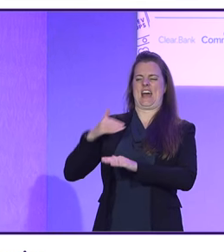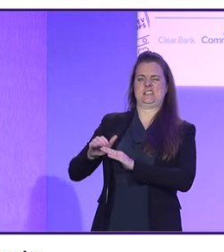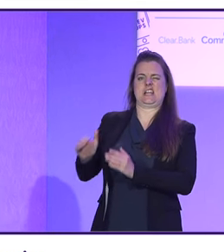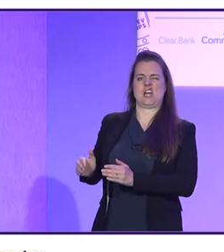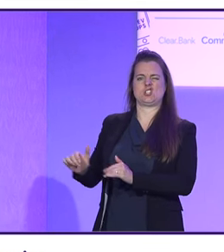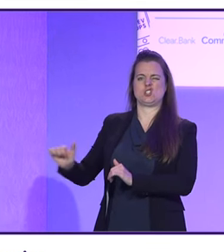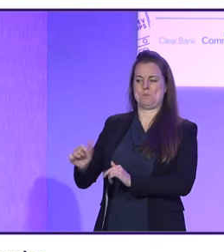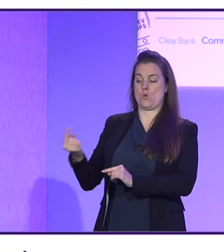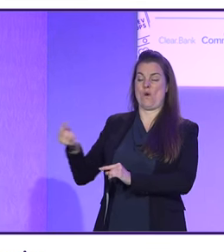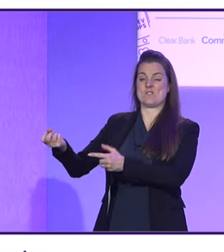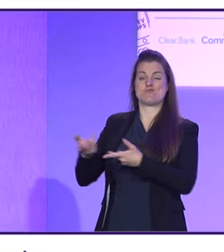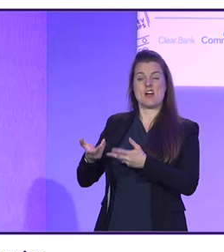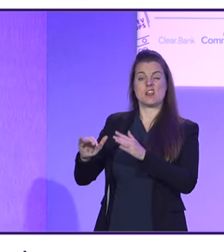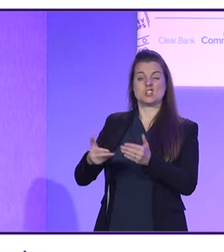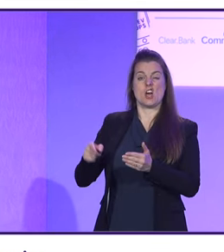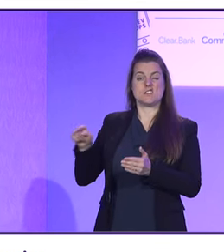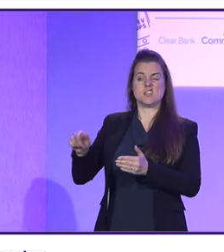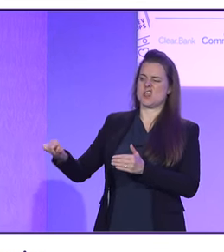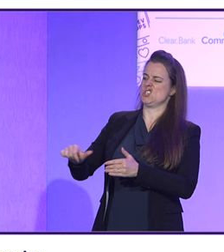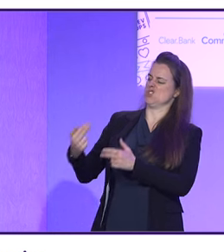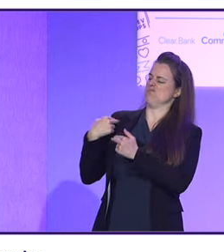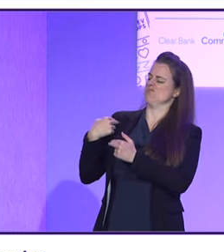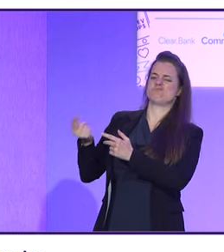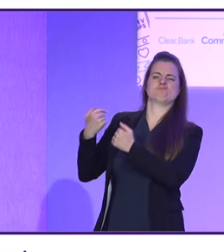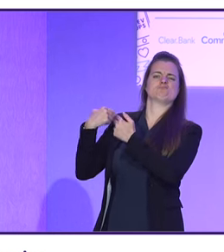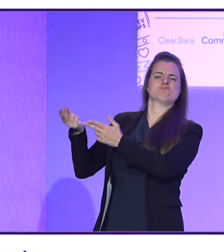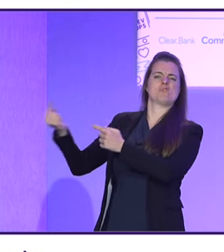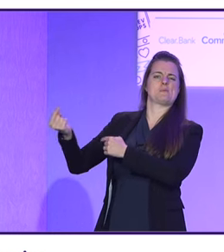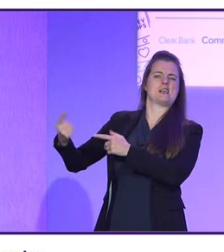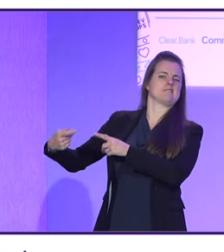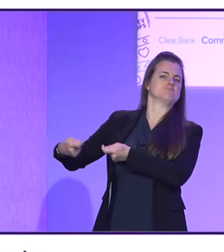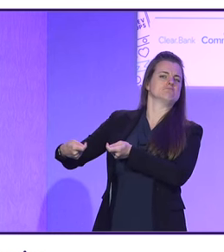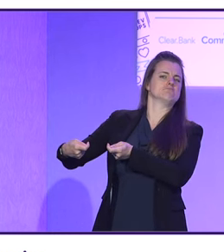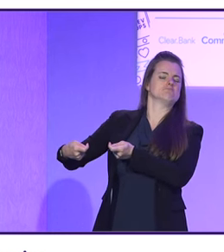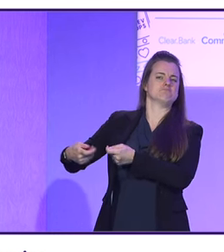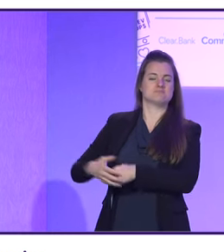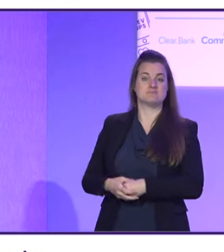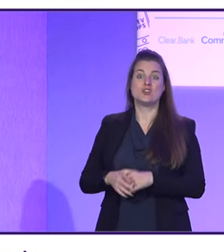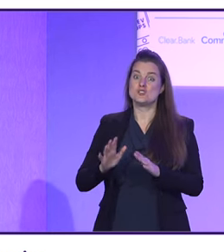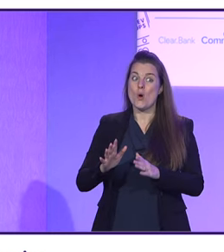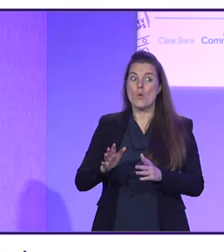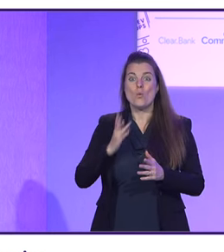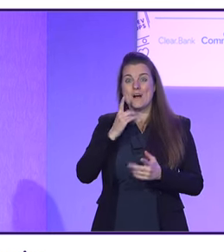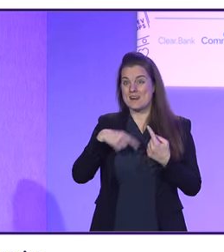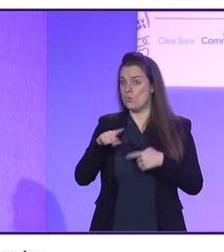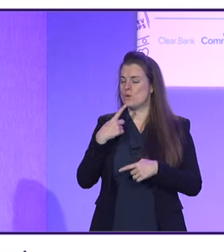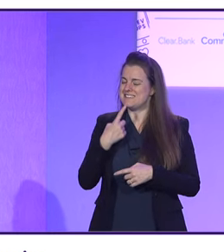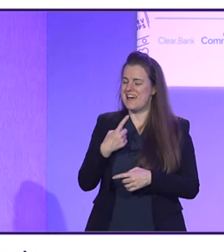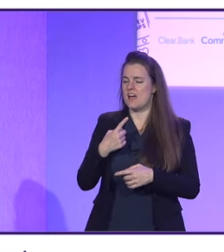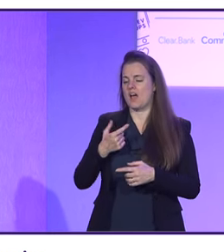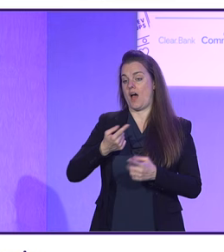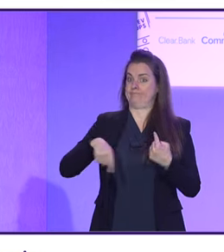service. And this is what makes something a service. When we talk about that our expectations have risen, these are the things we